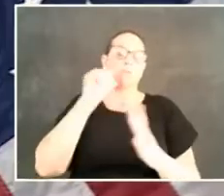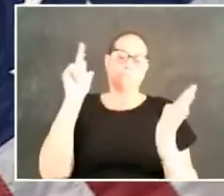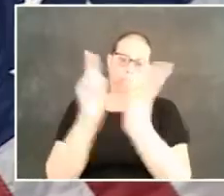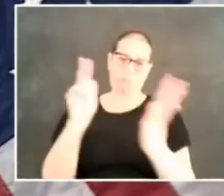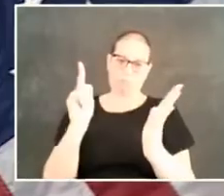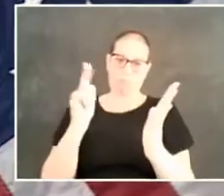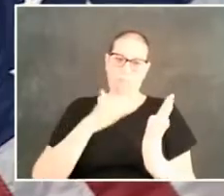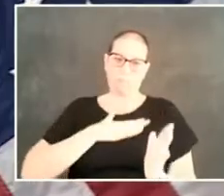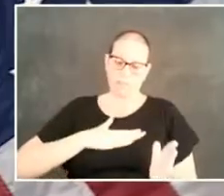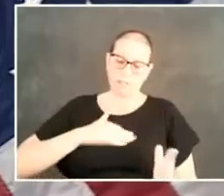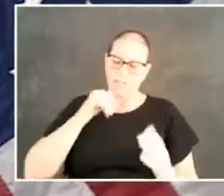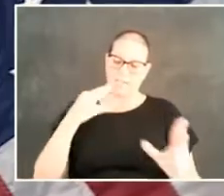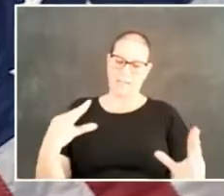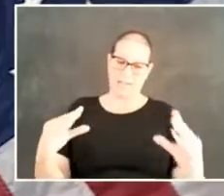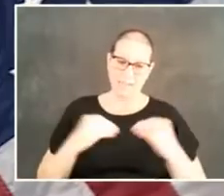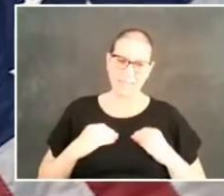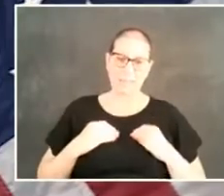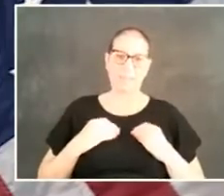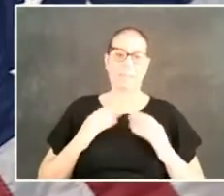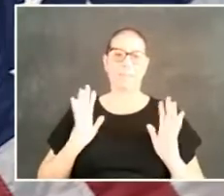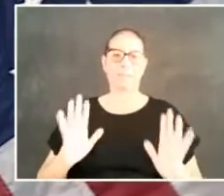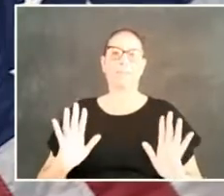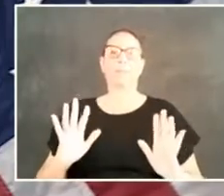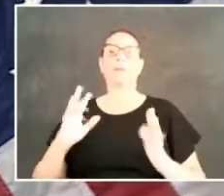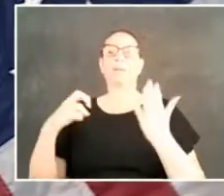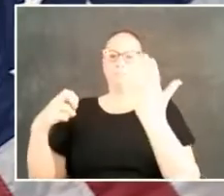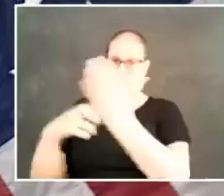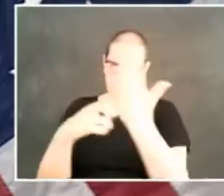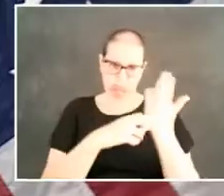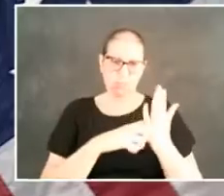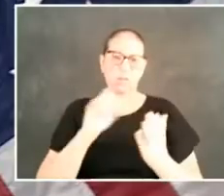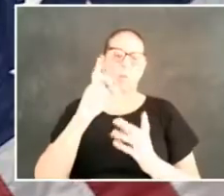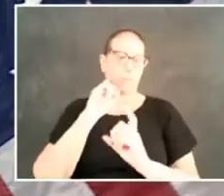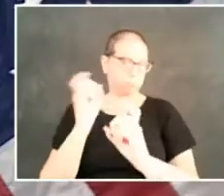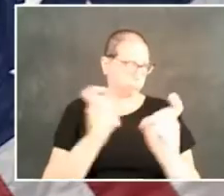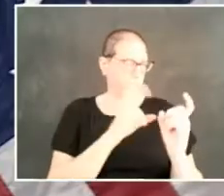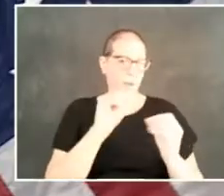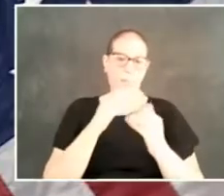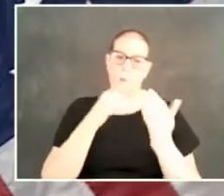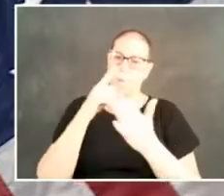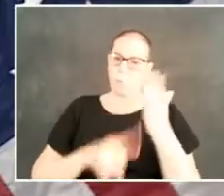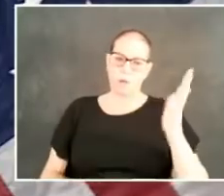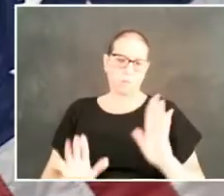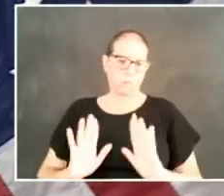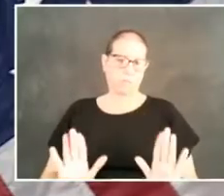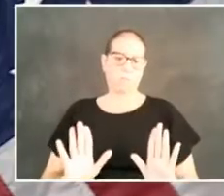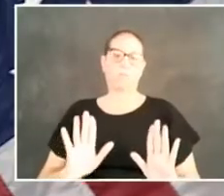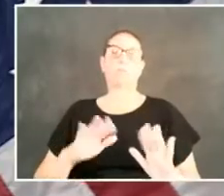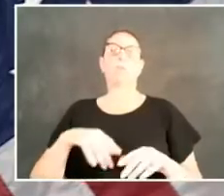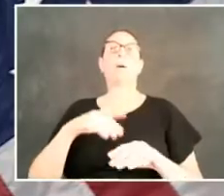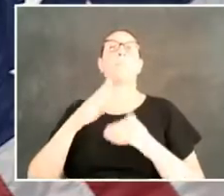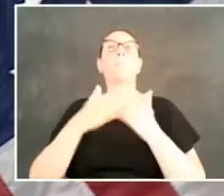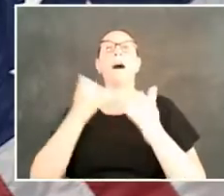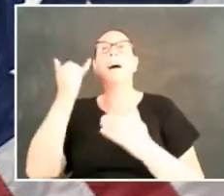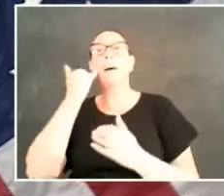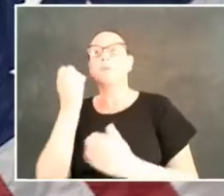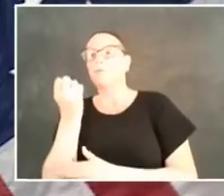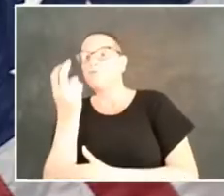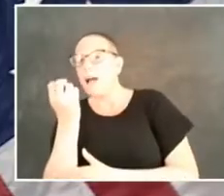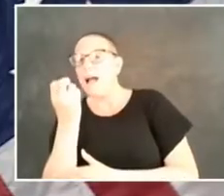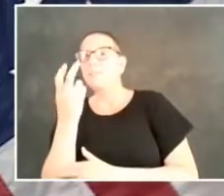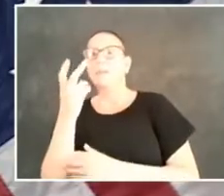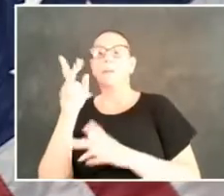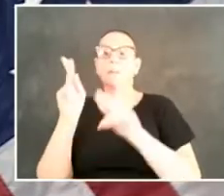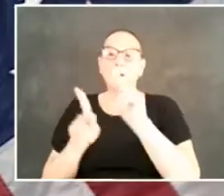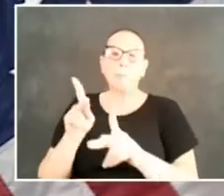Again, whether it's hundreds, same thing, dozens, same thing. We're coming after all gatherings. That is different than a bunch of people in a